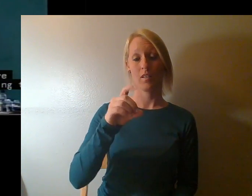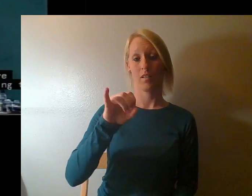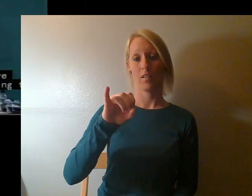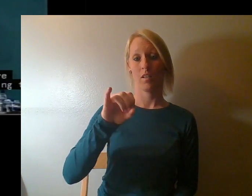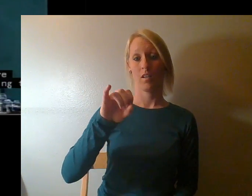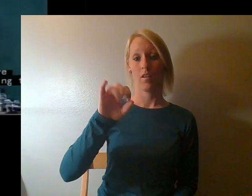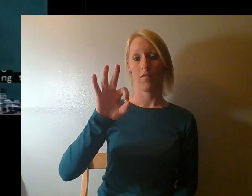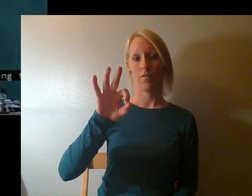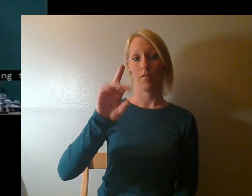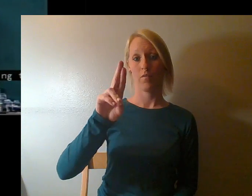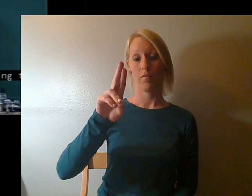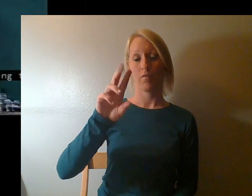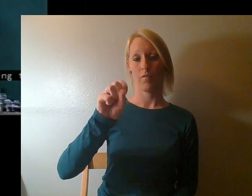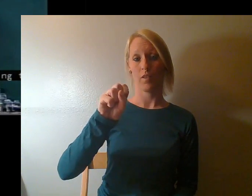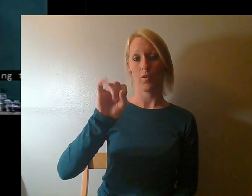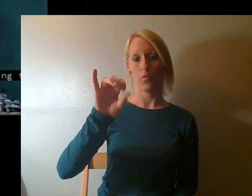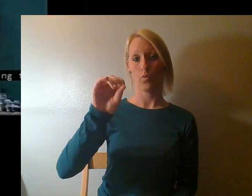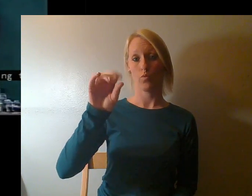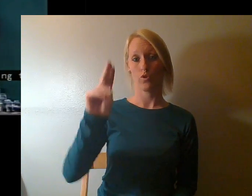And osmosis.